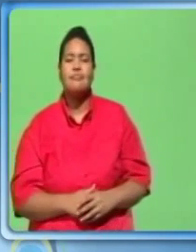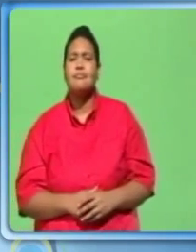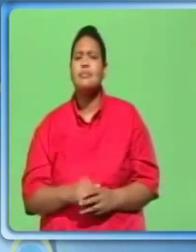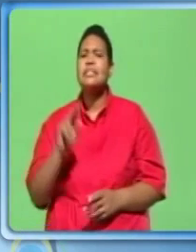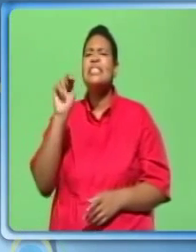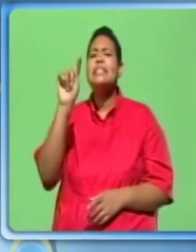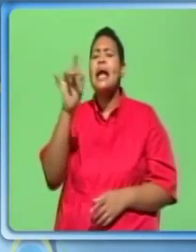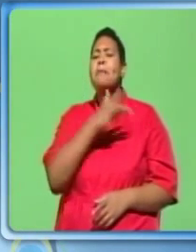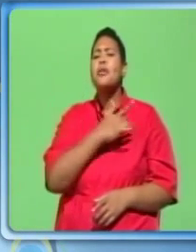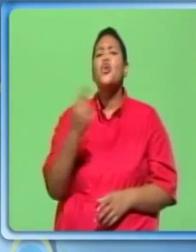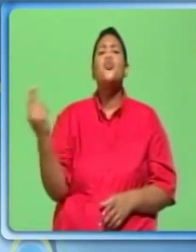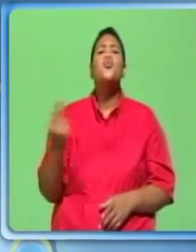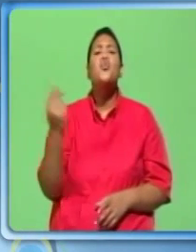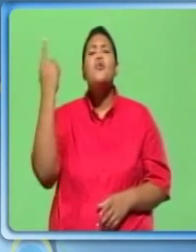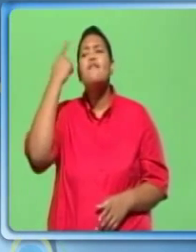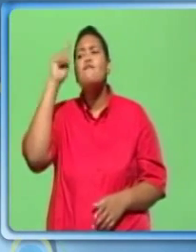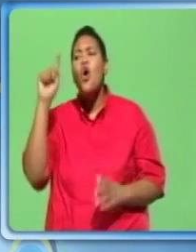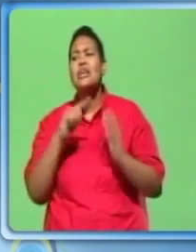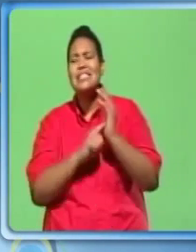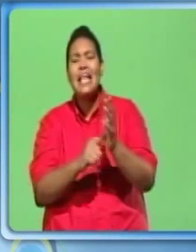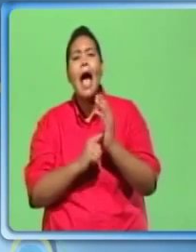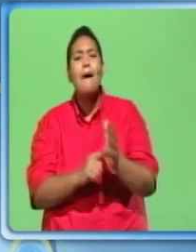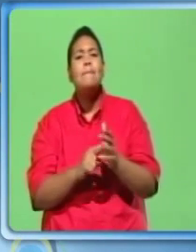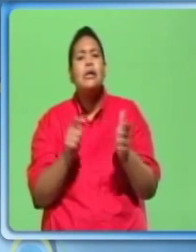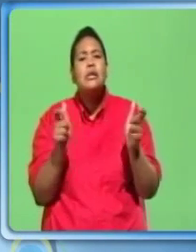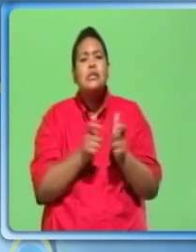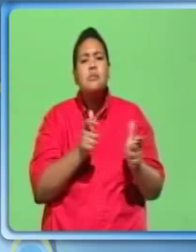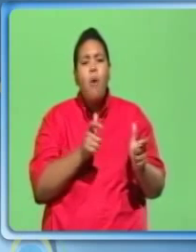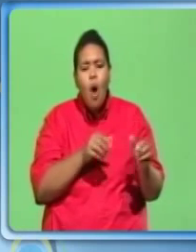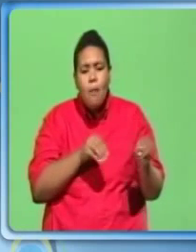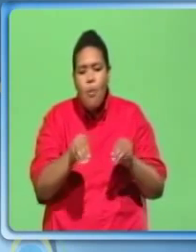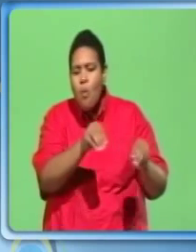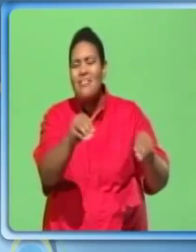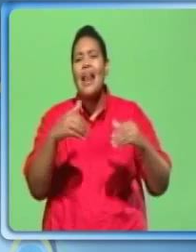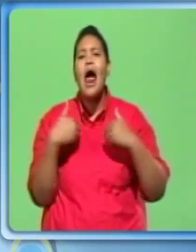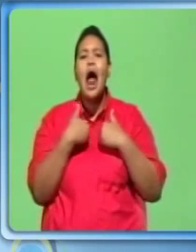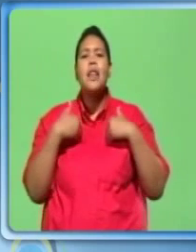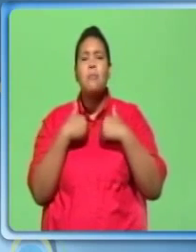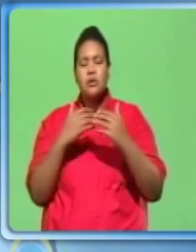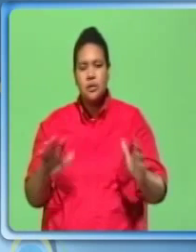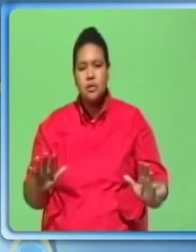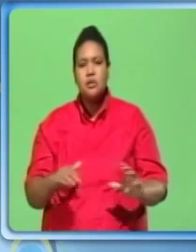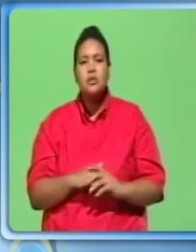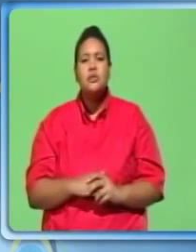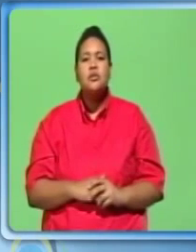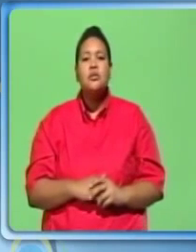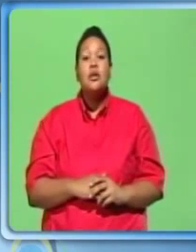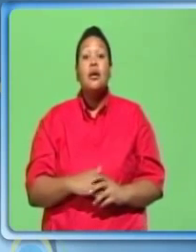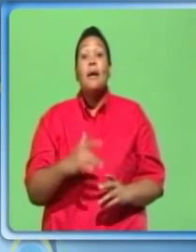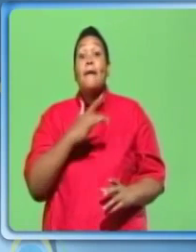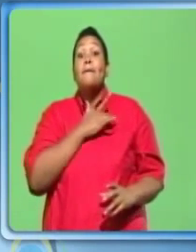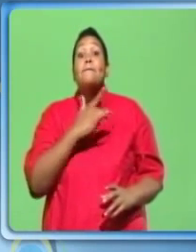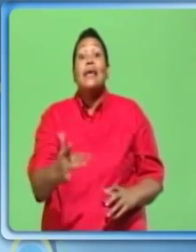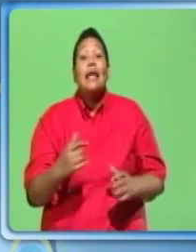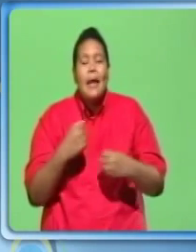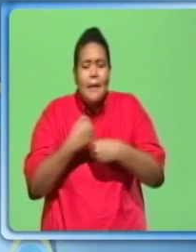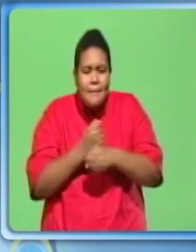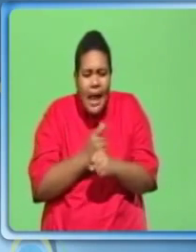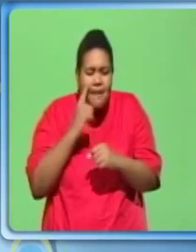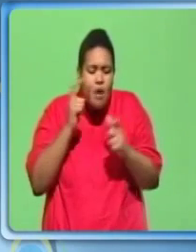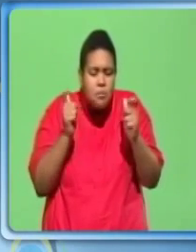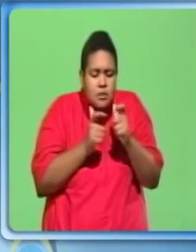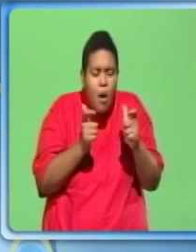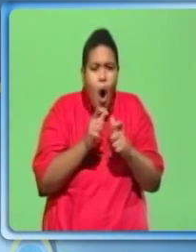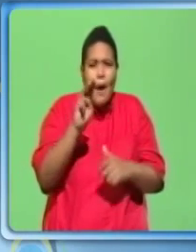Nets are used for sampling small moving animals, and it is generally made of a